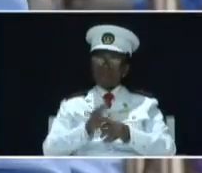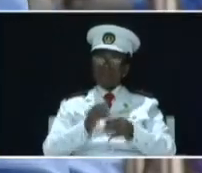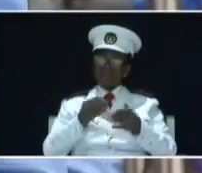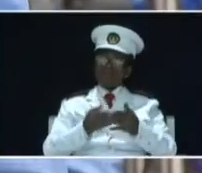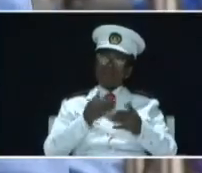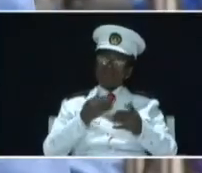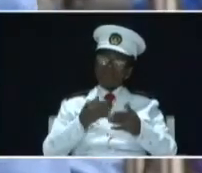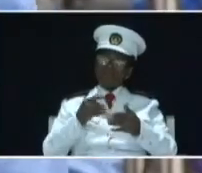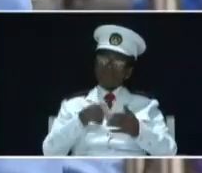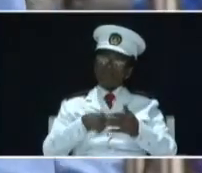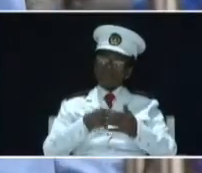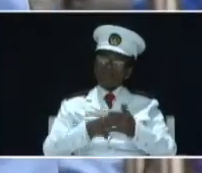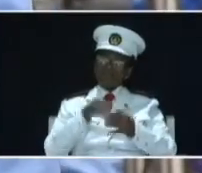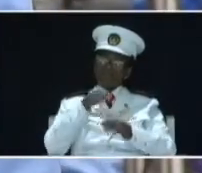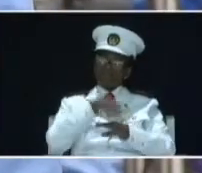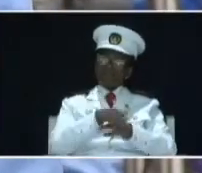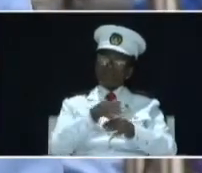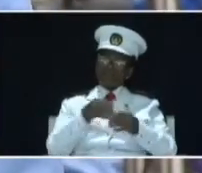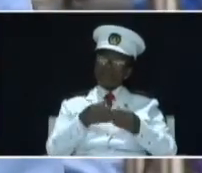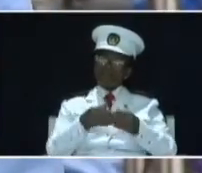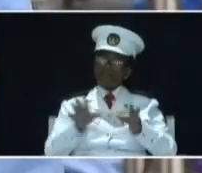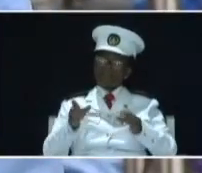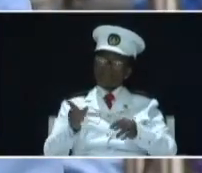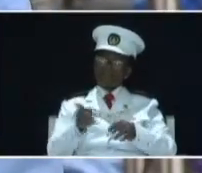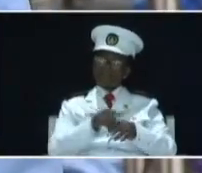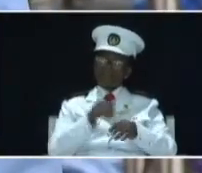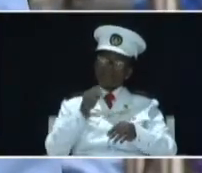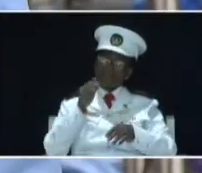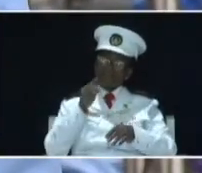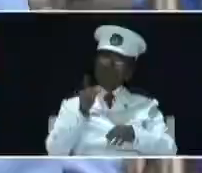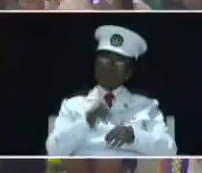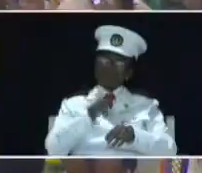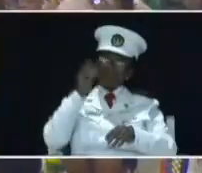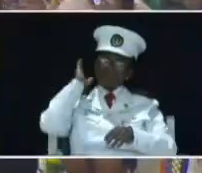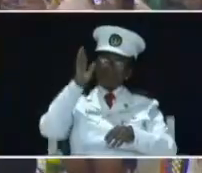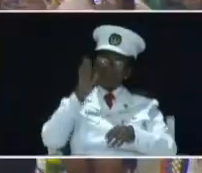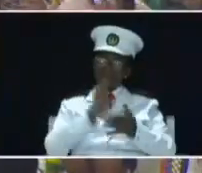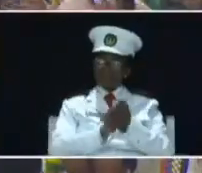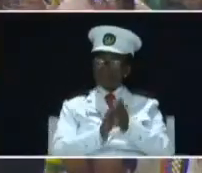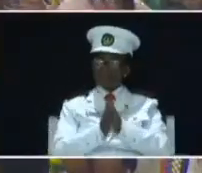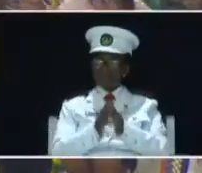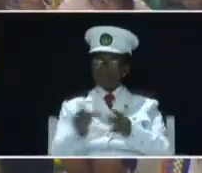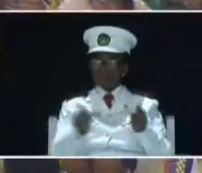is out, you become partners of the Most High.